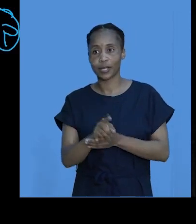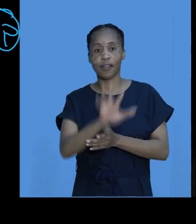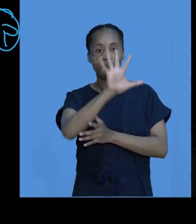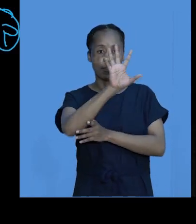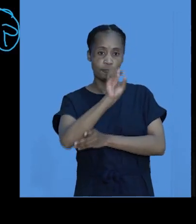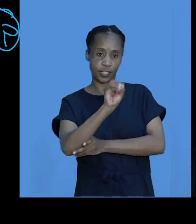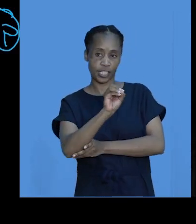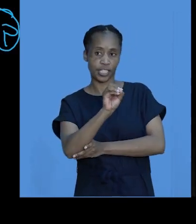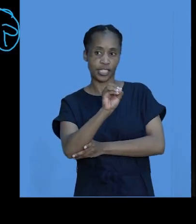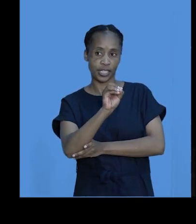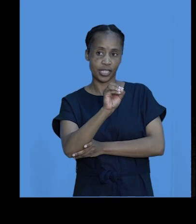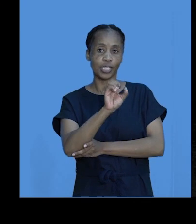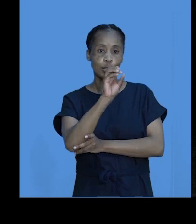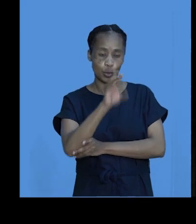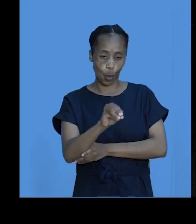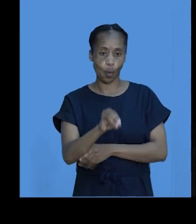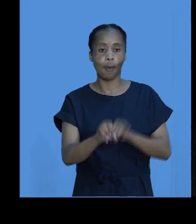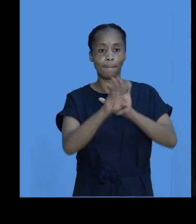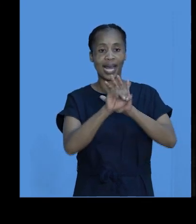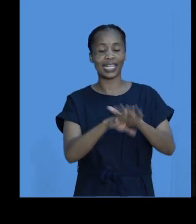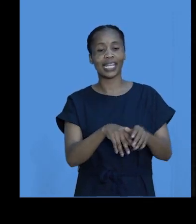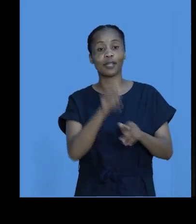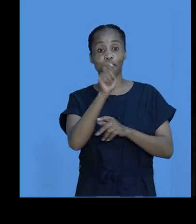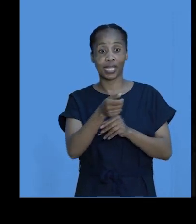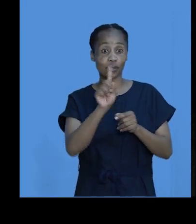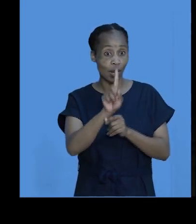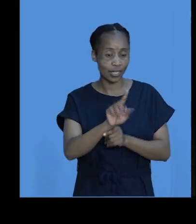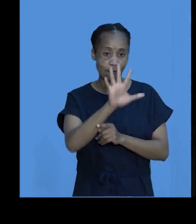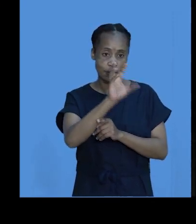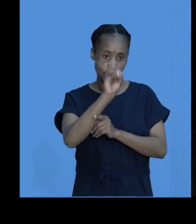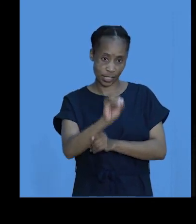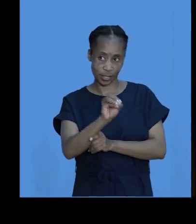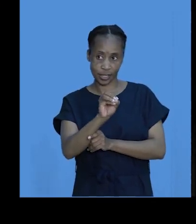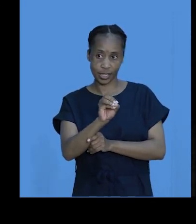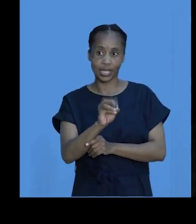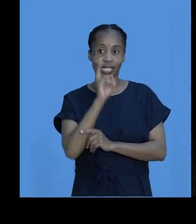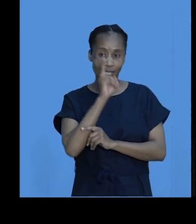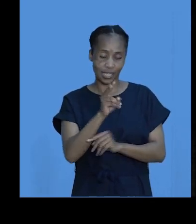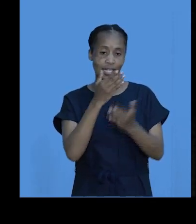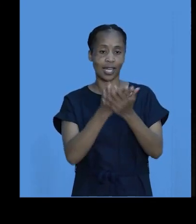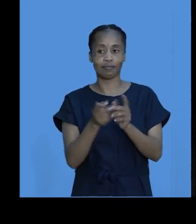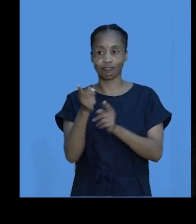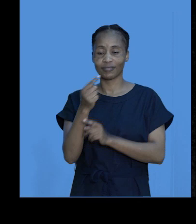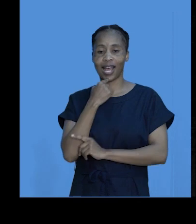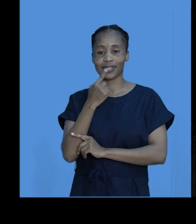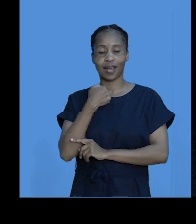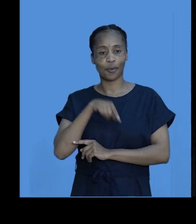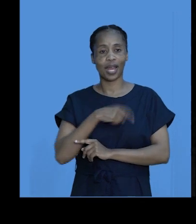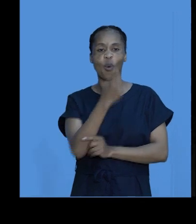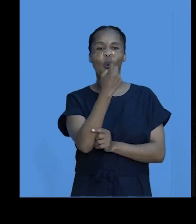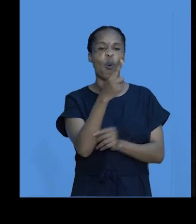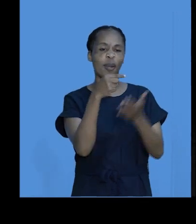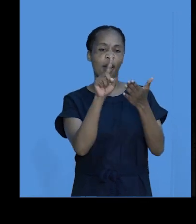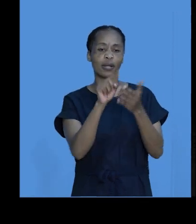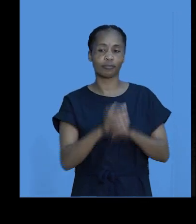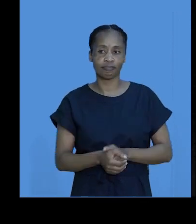is 50, right? So our market price there is 50 there. As you can see, that is our answer for 1